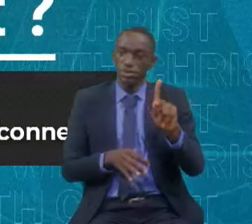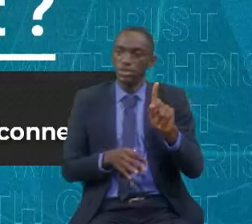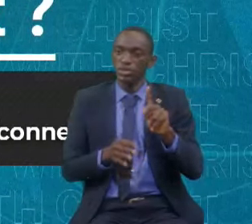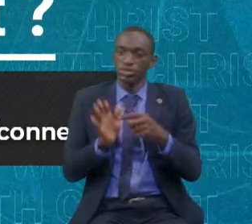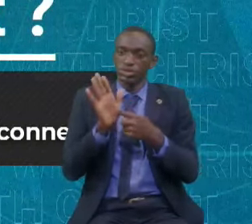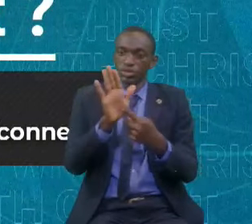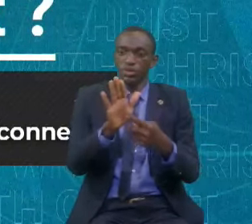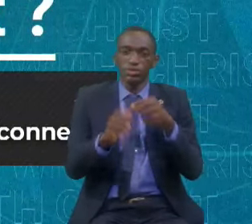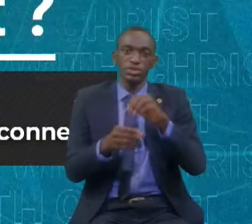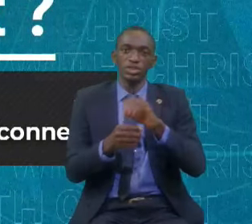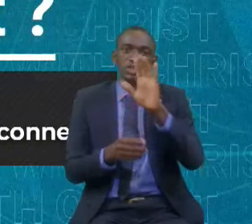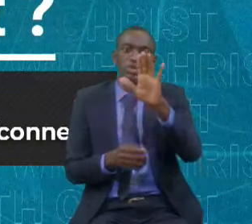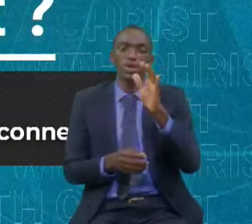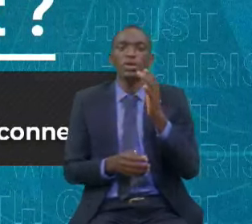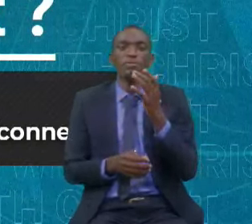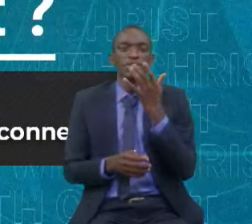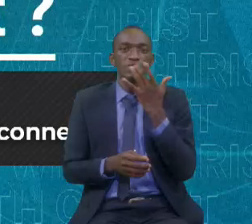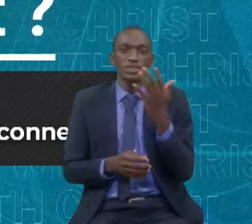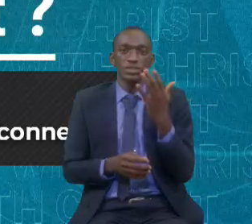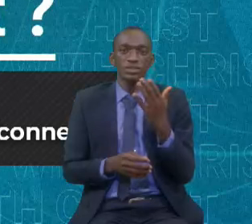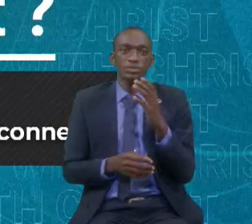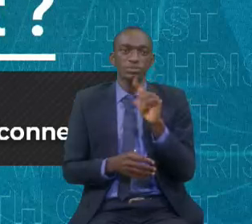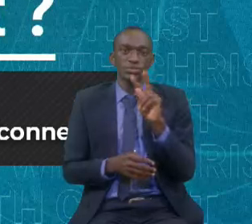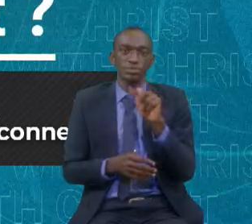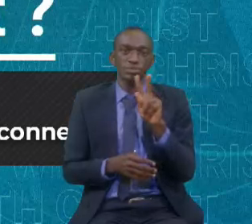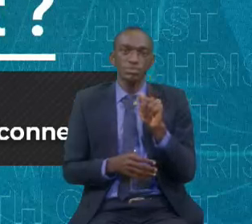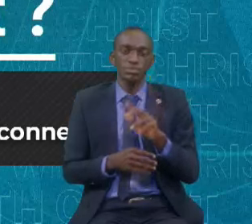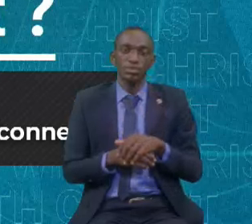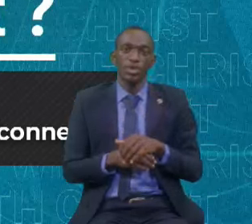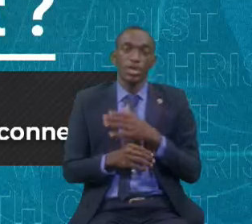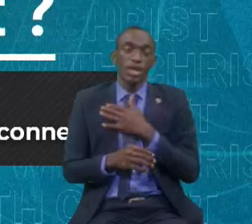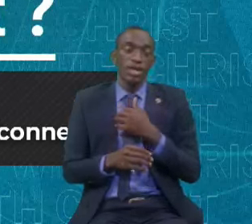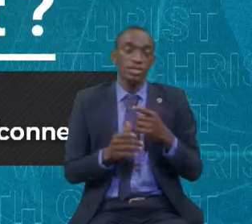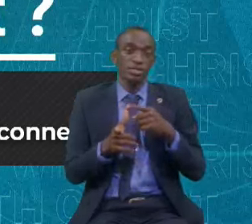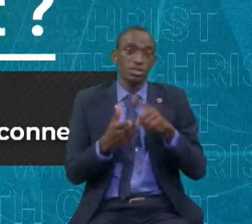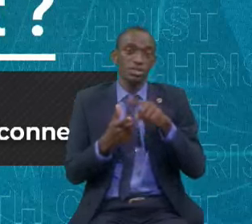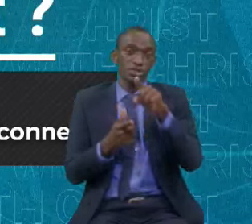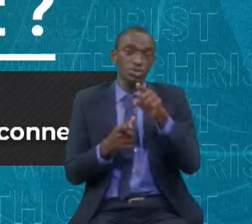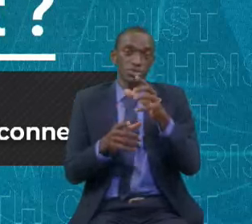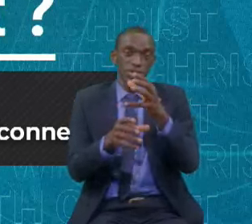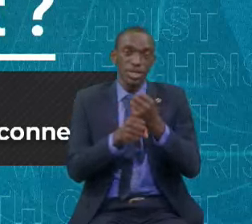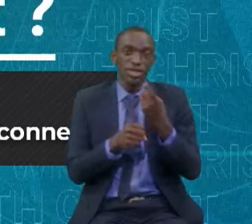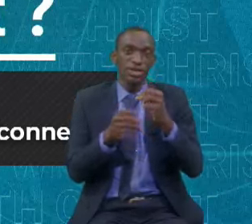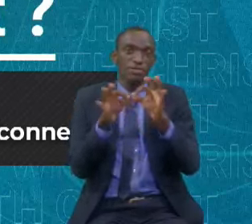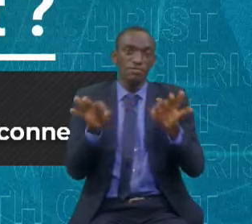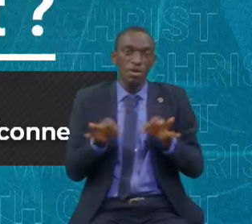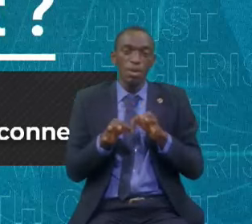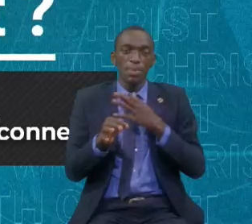then be able to get the form and F and send it